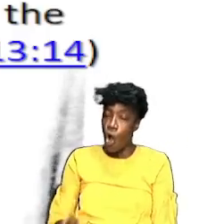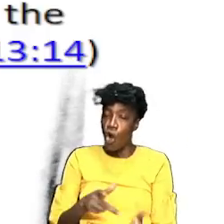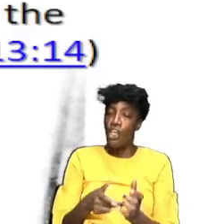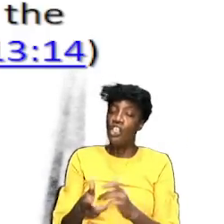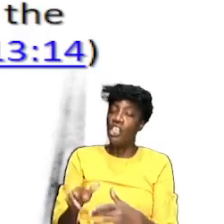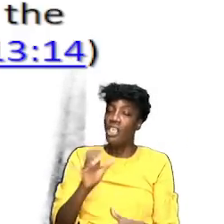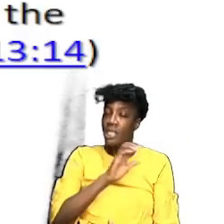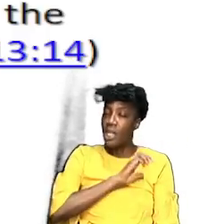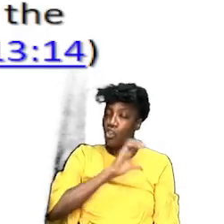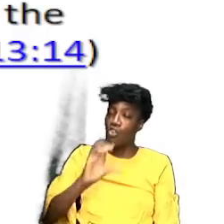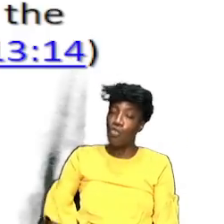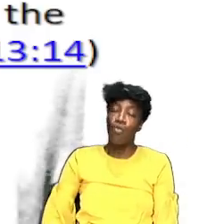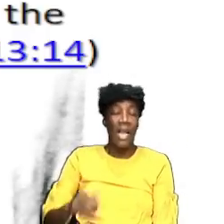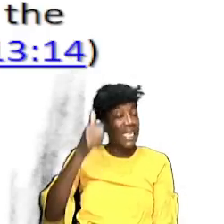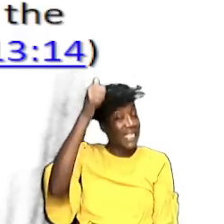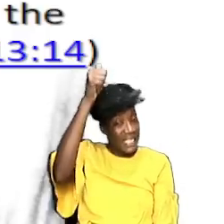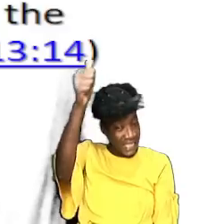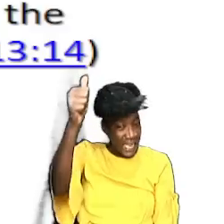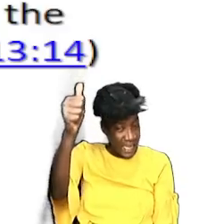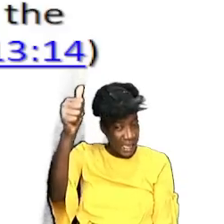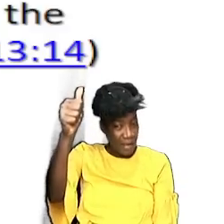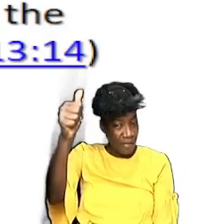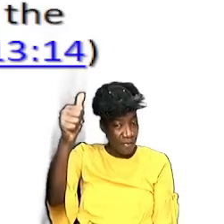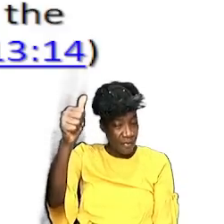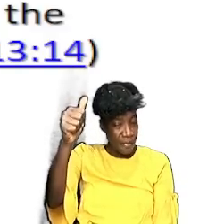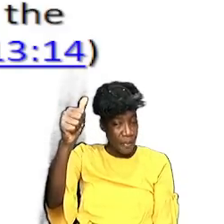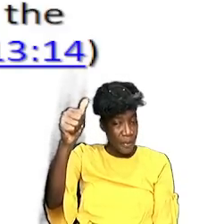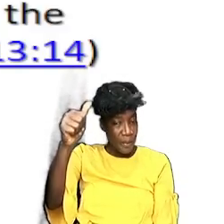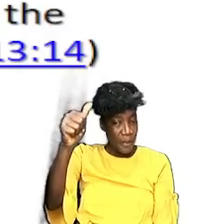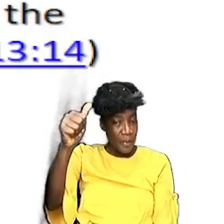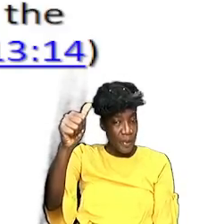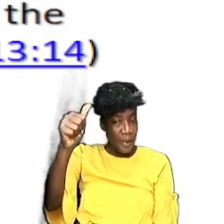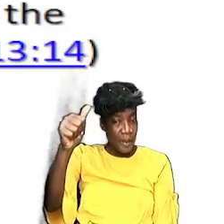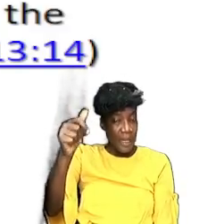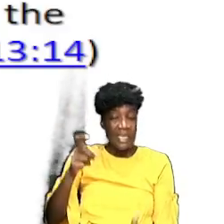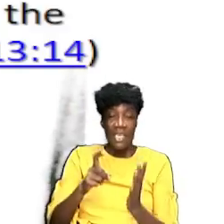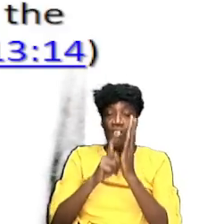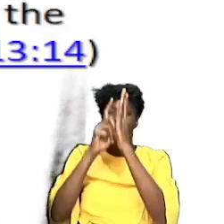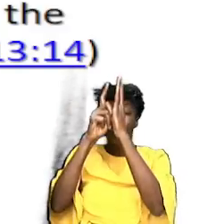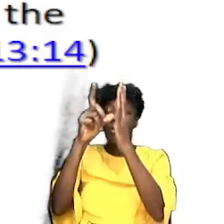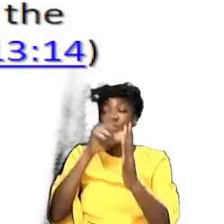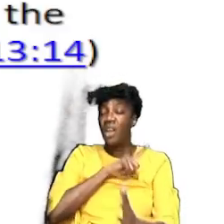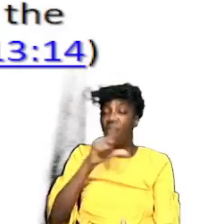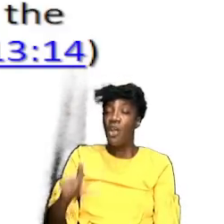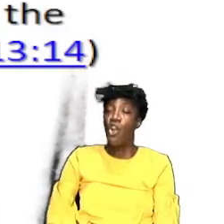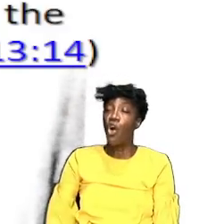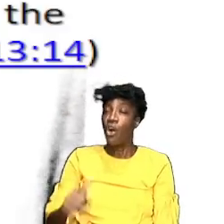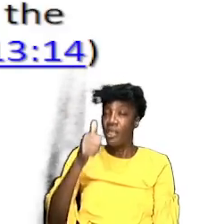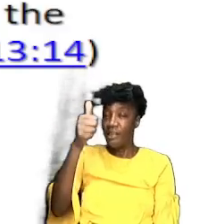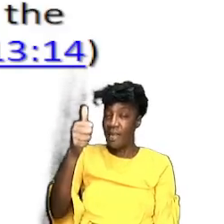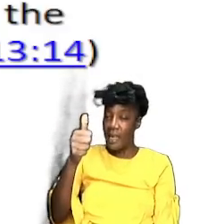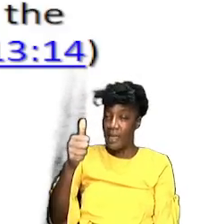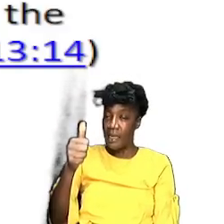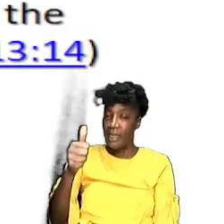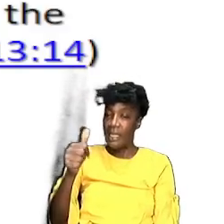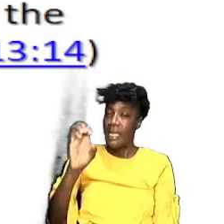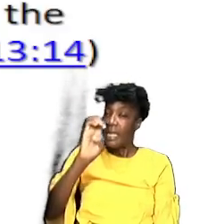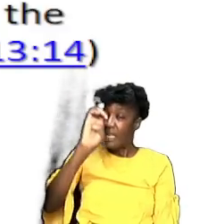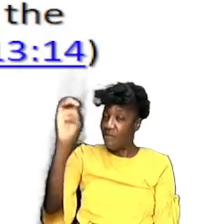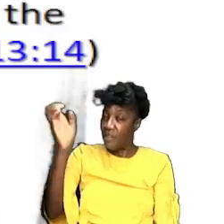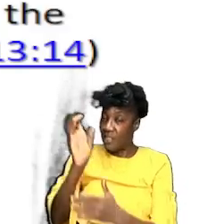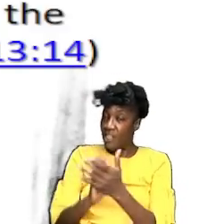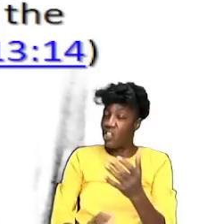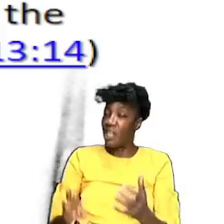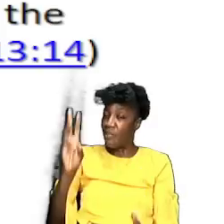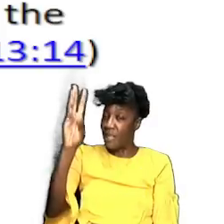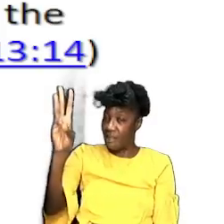himself. Amen. So it's a symbolic description of the Lord himself. So look at Ephesians chapter 6 verse 10 and